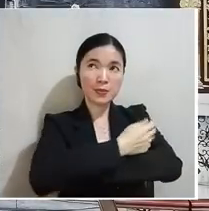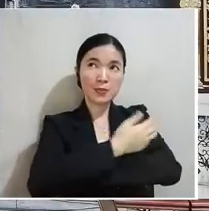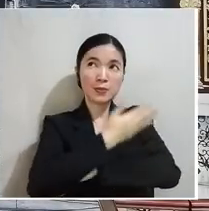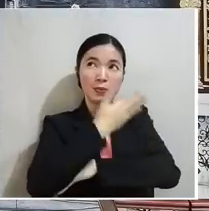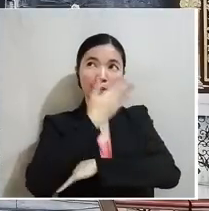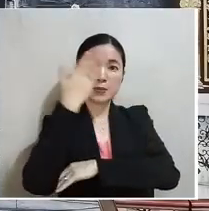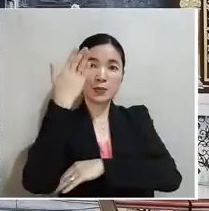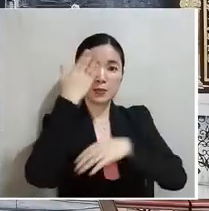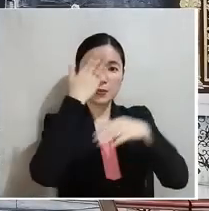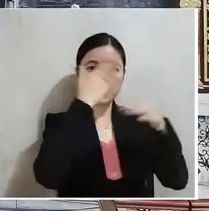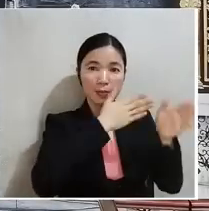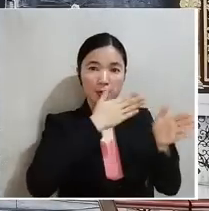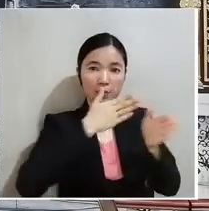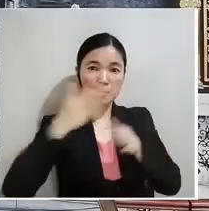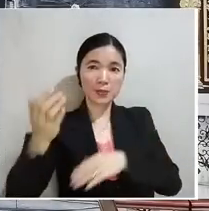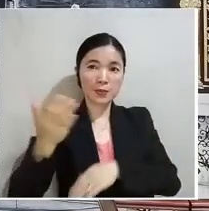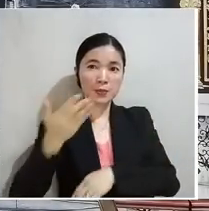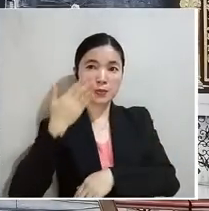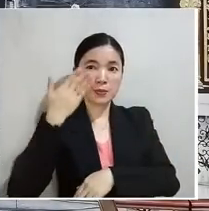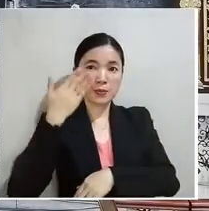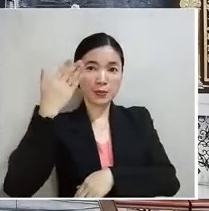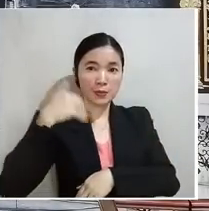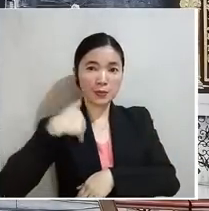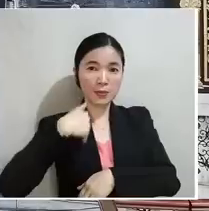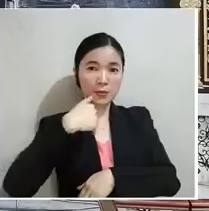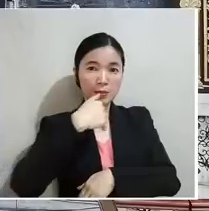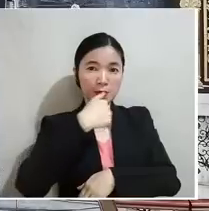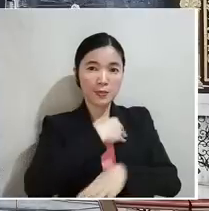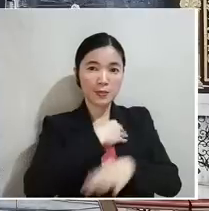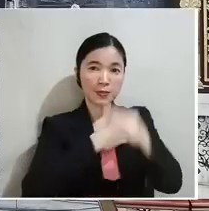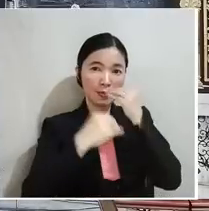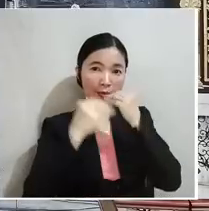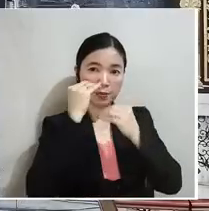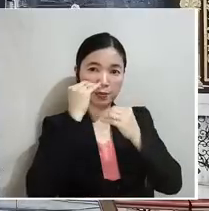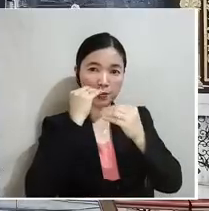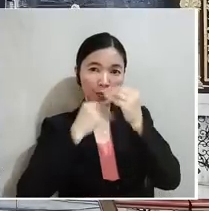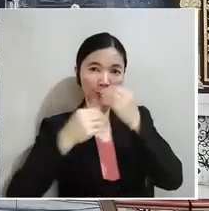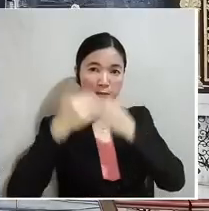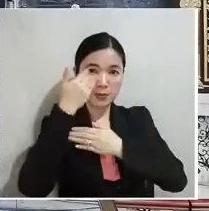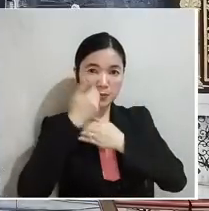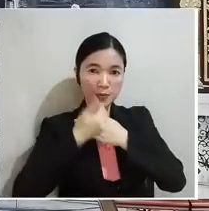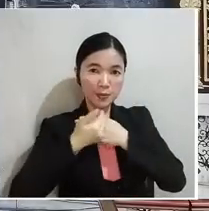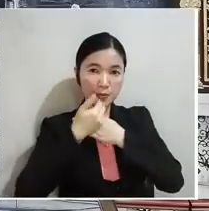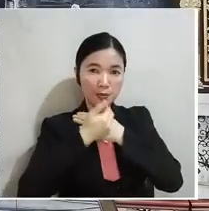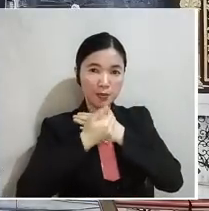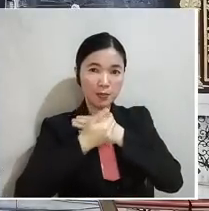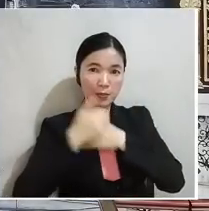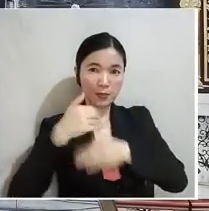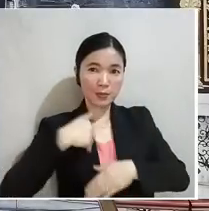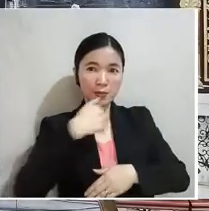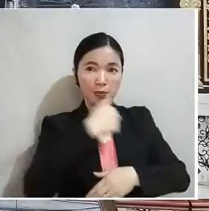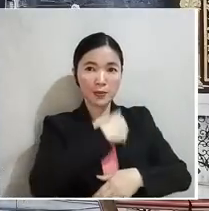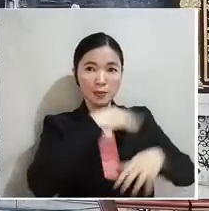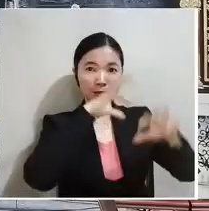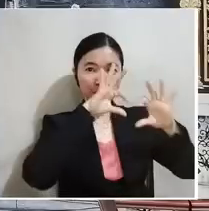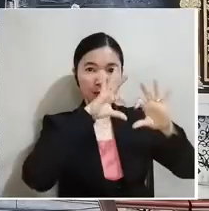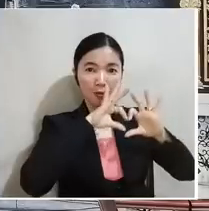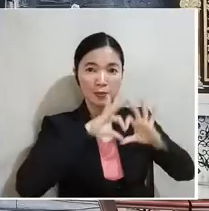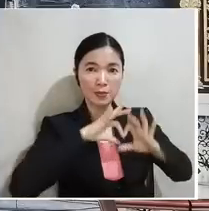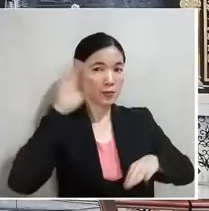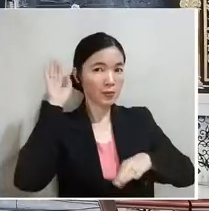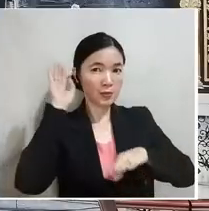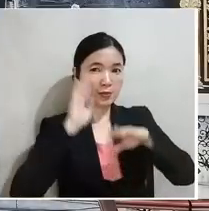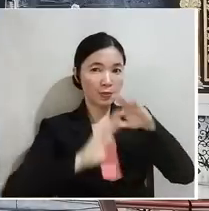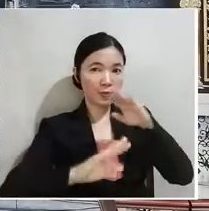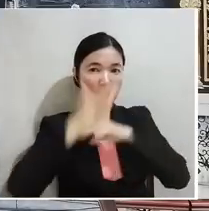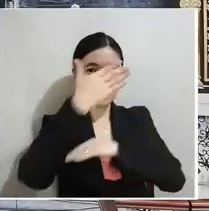set, yours as we the bread our hearts can't forget.